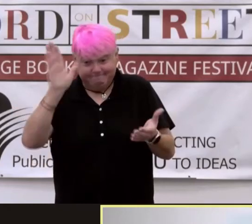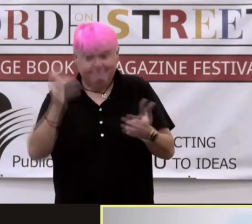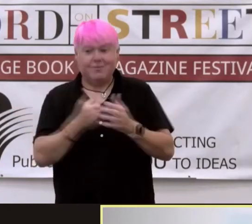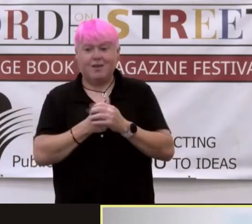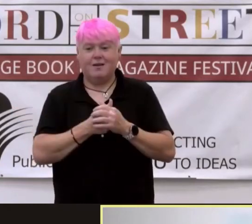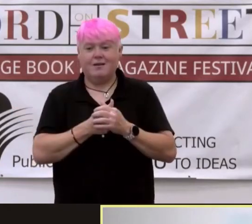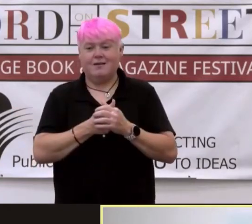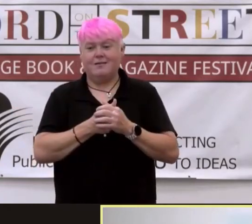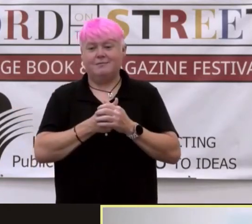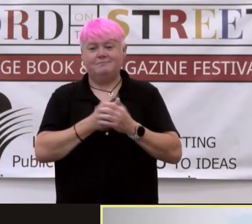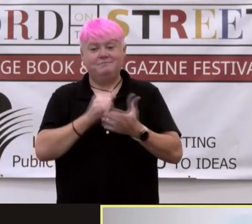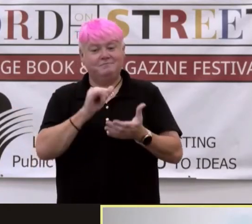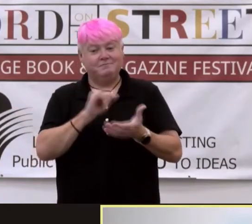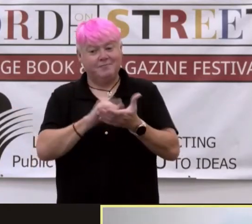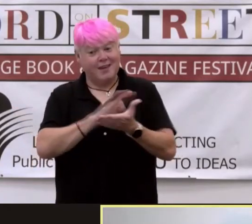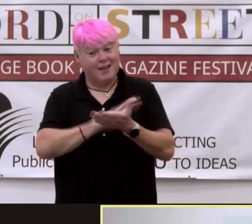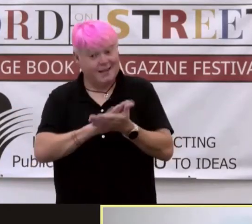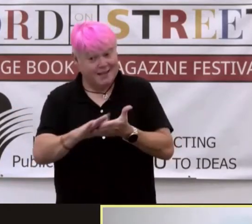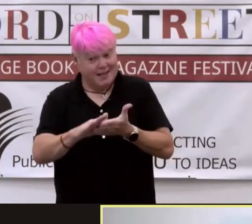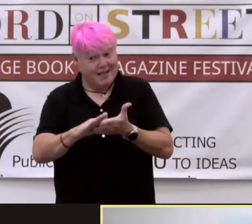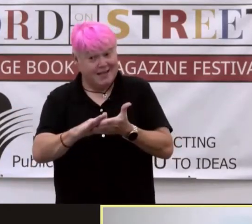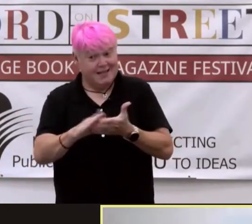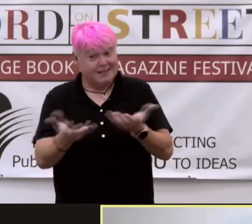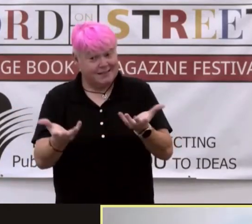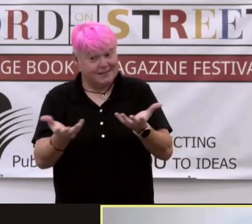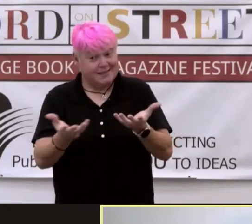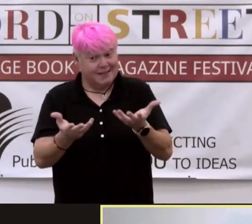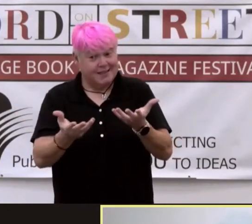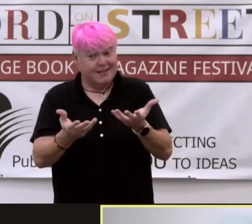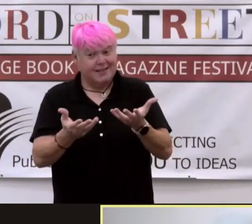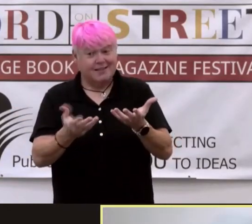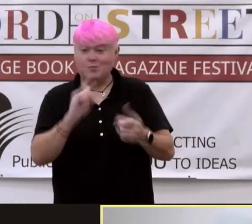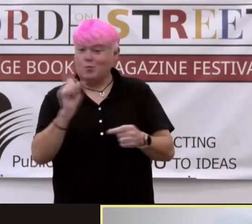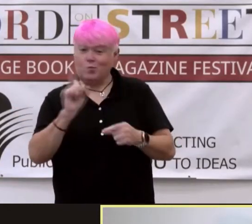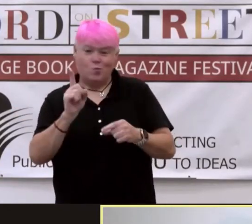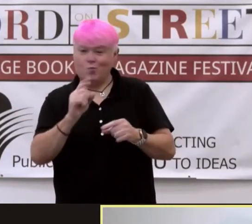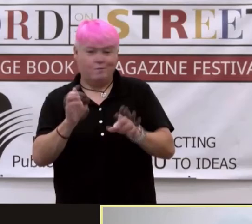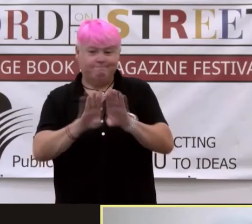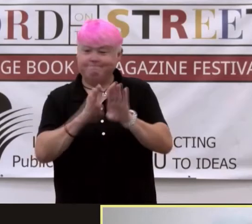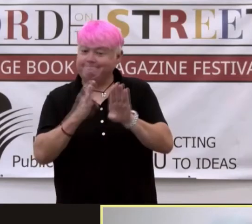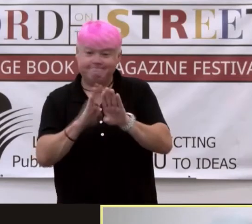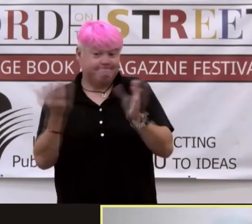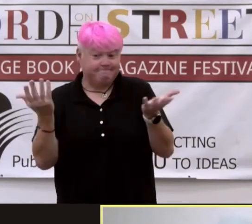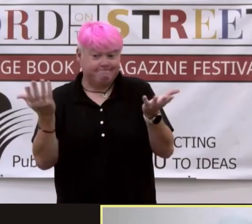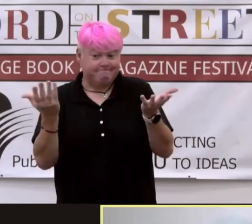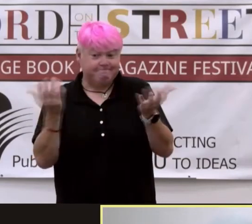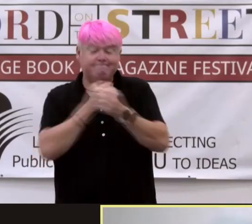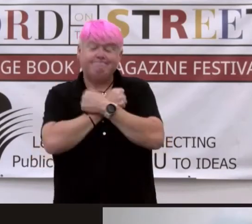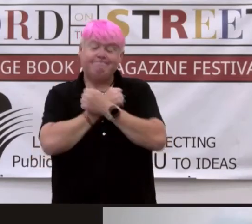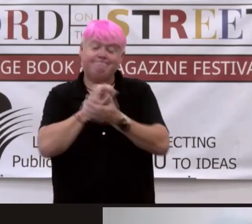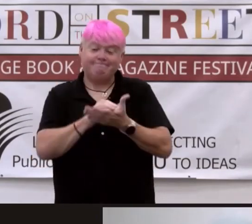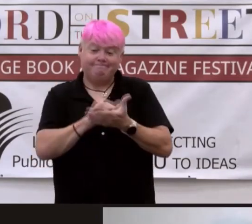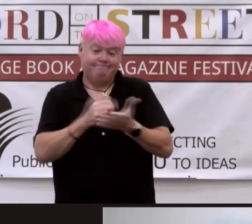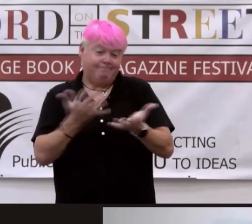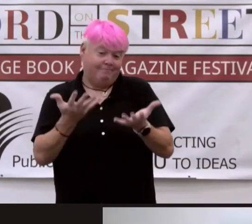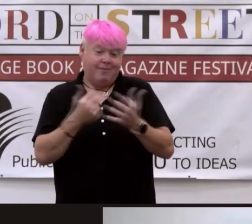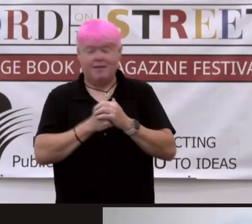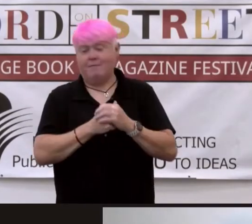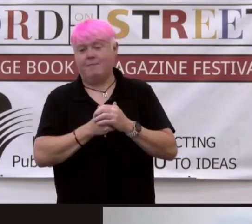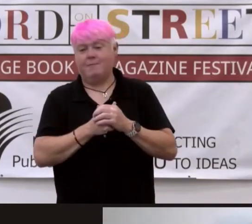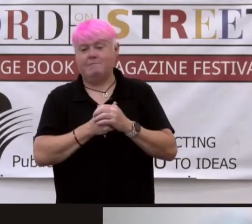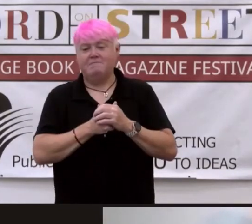oh, that's nice. They brought the zombie apocalypse to their door, wherever their door was. I love that so much. They can see themselves in it that way.